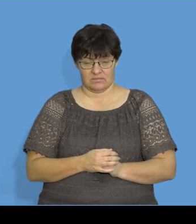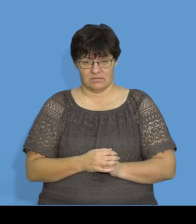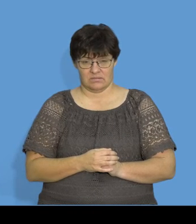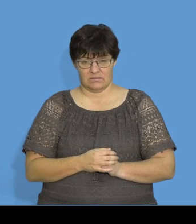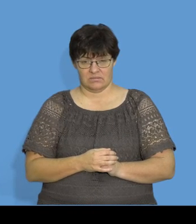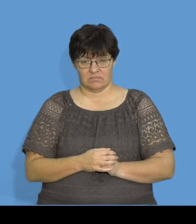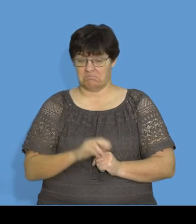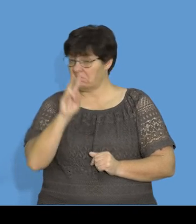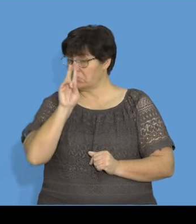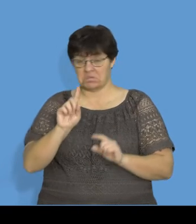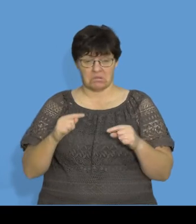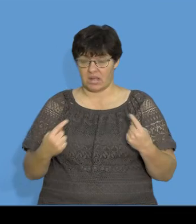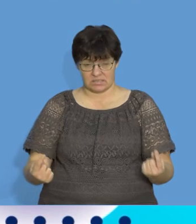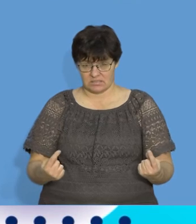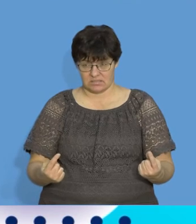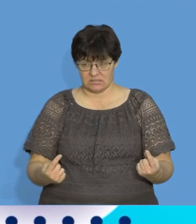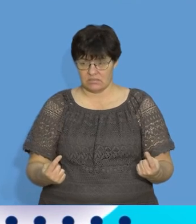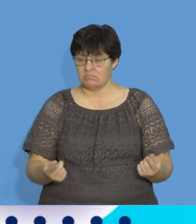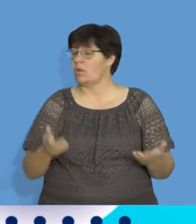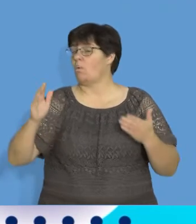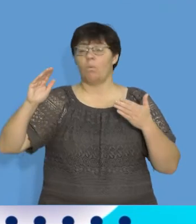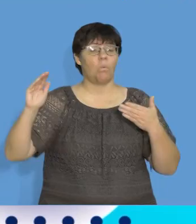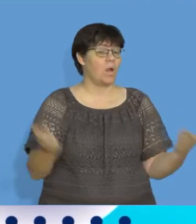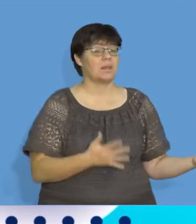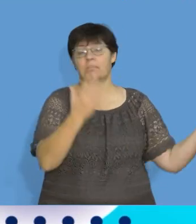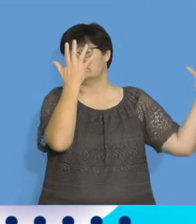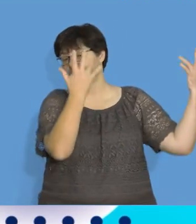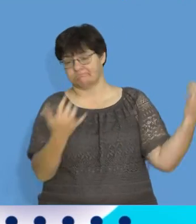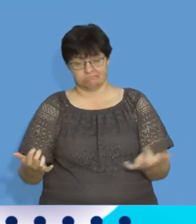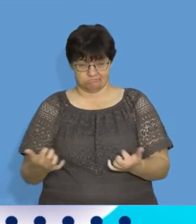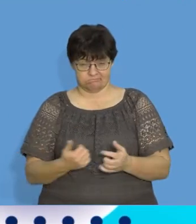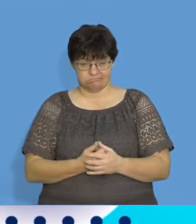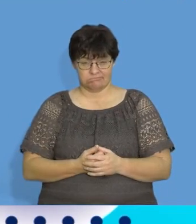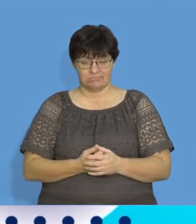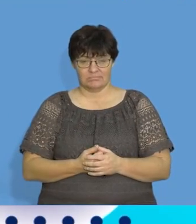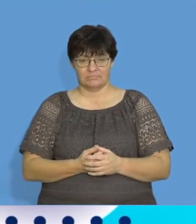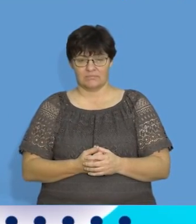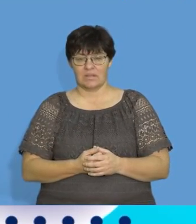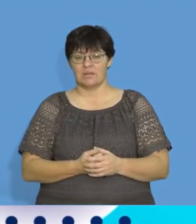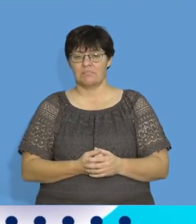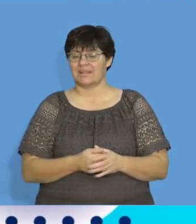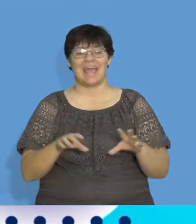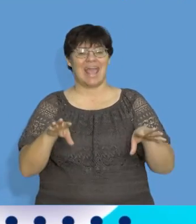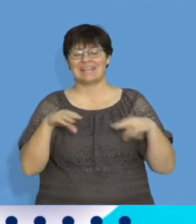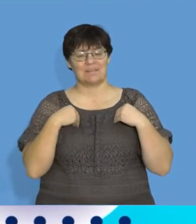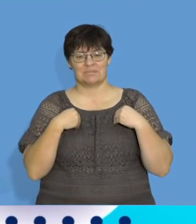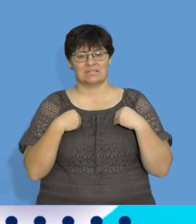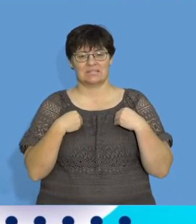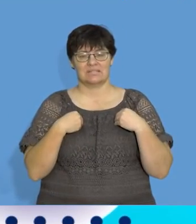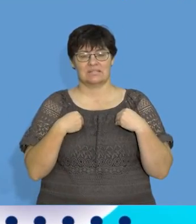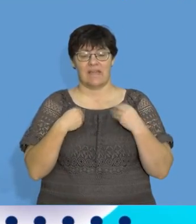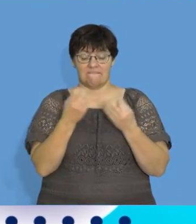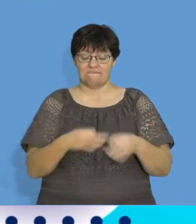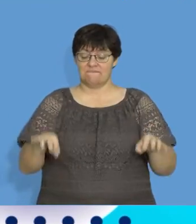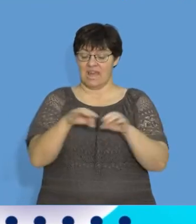Now, if you couldn't see that, you are welcome to work it out. But I won't accept that